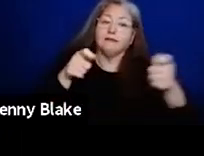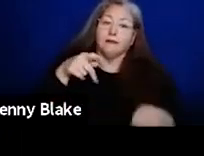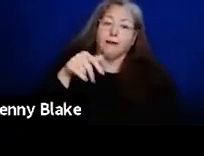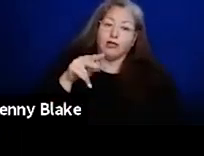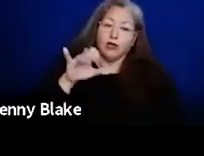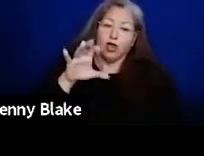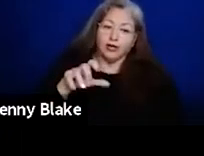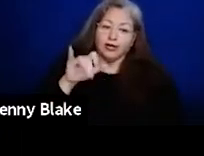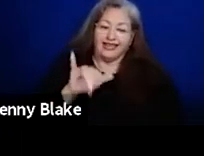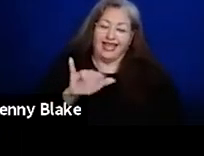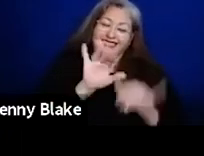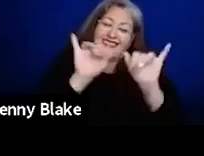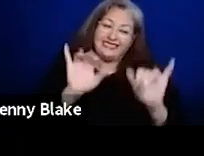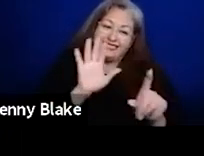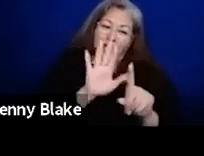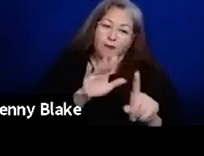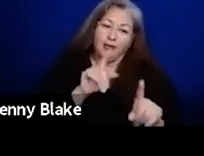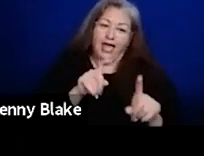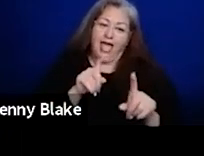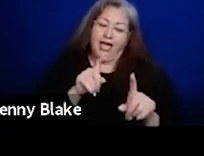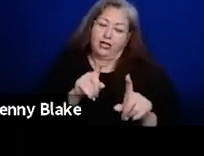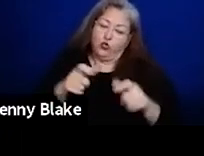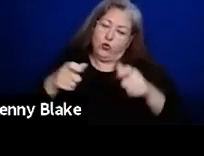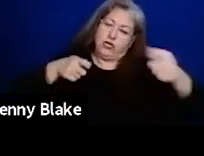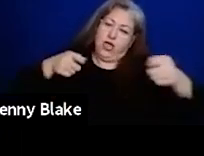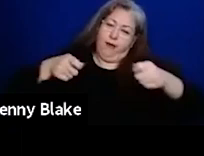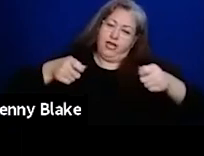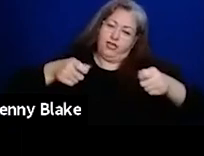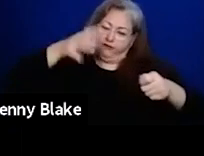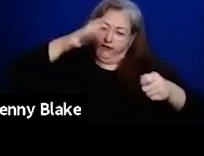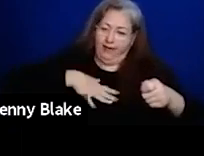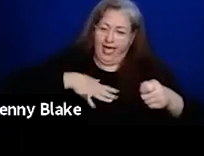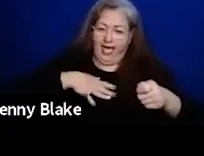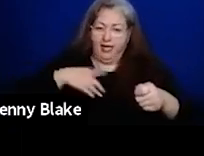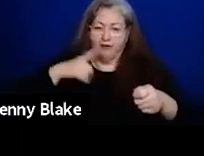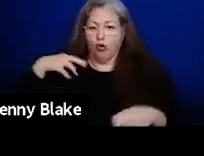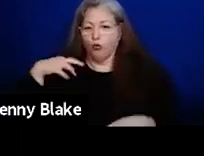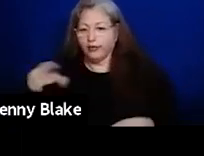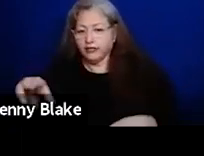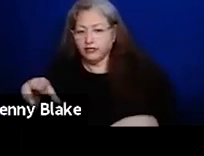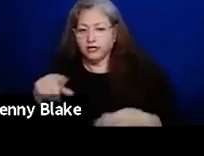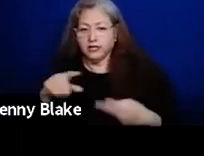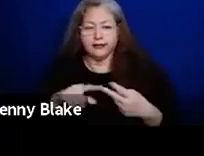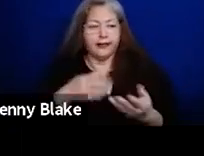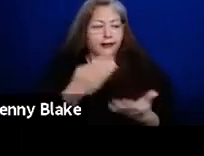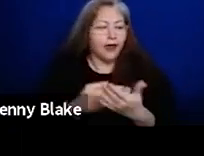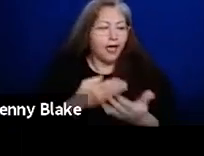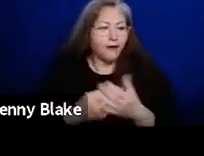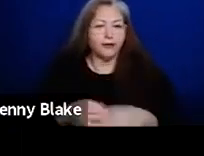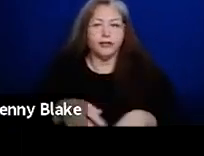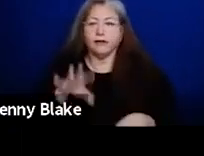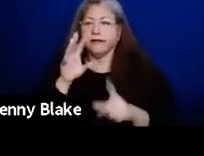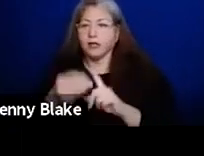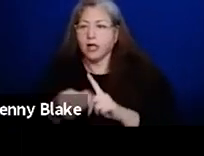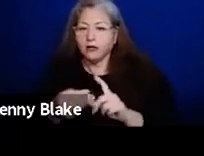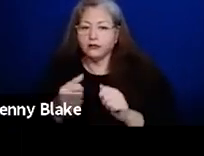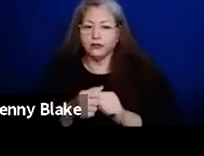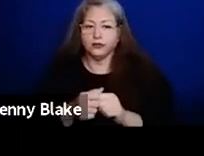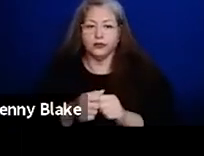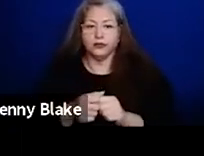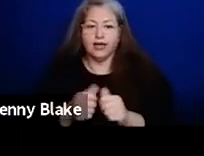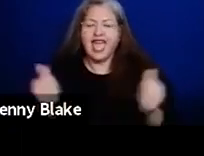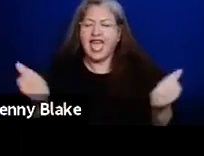patriarchal system, the domination of men in religion, in economy, in culture,